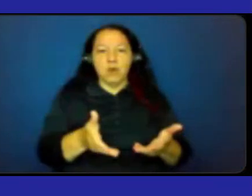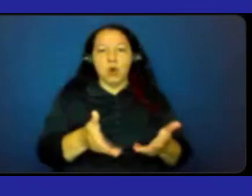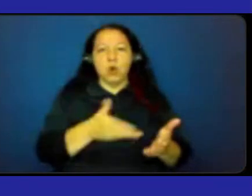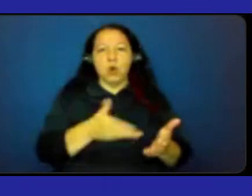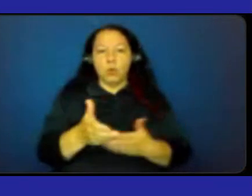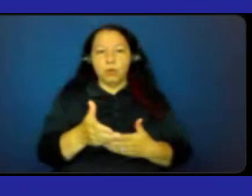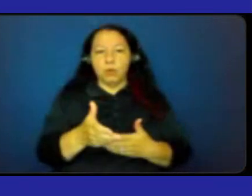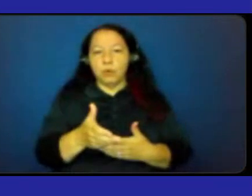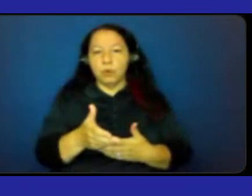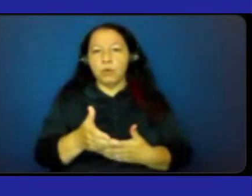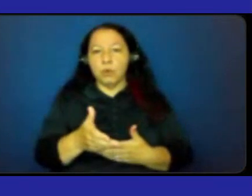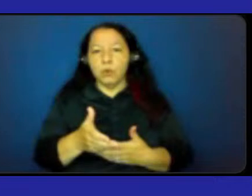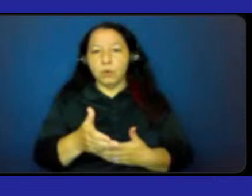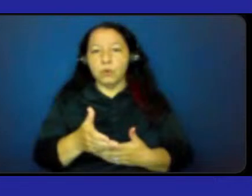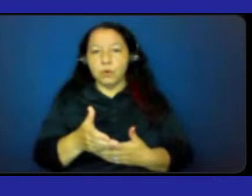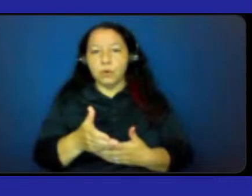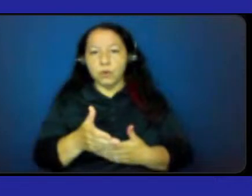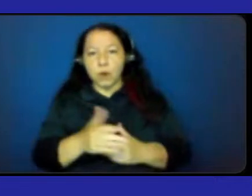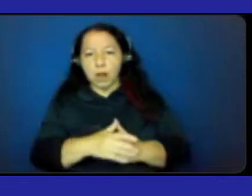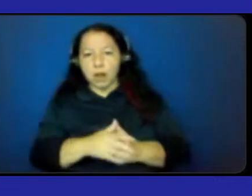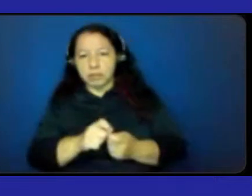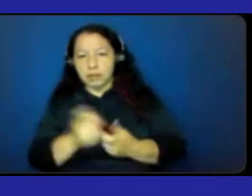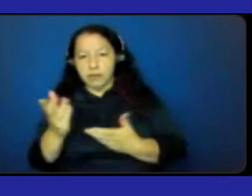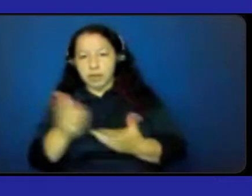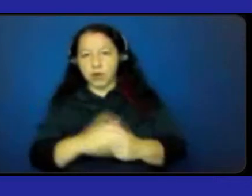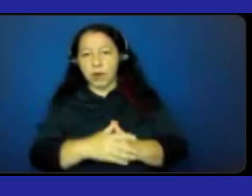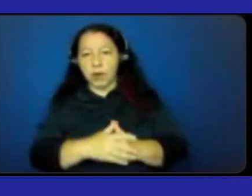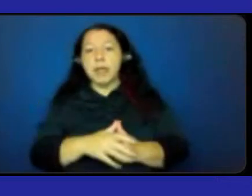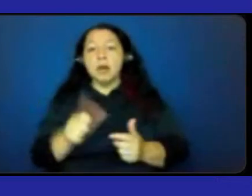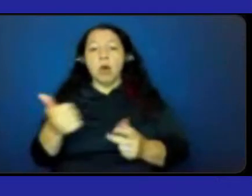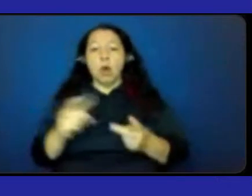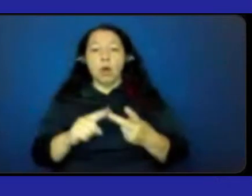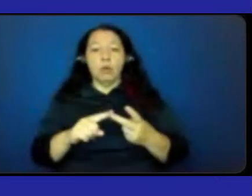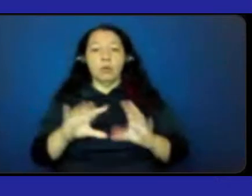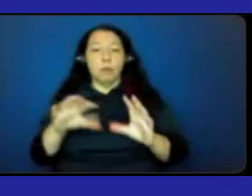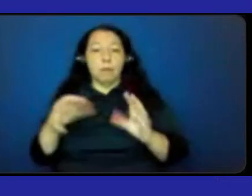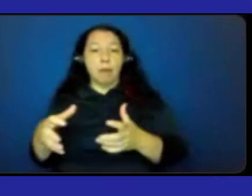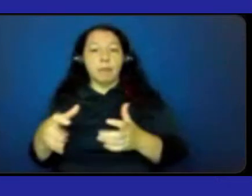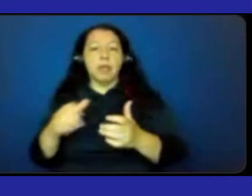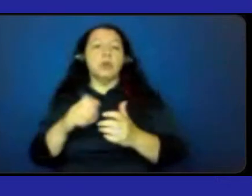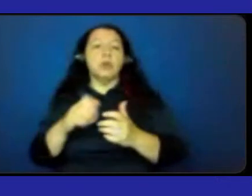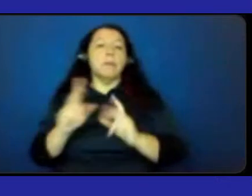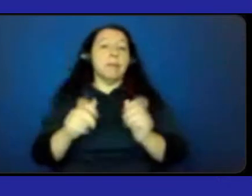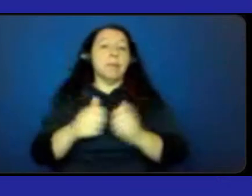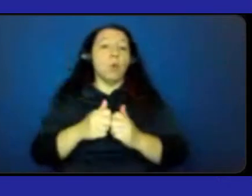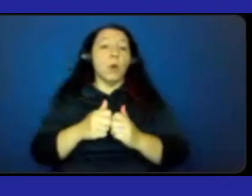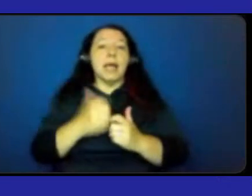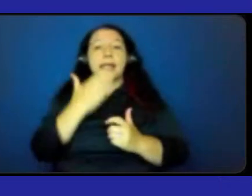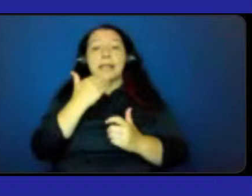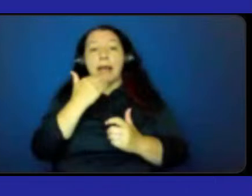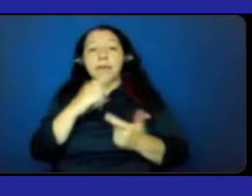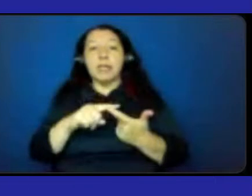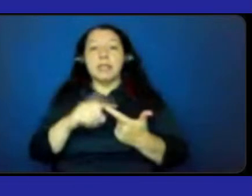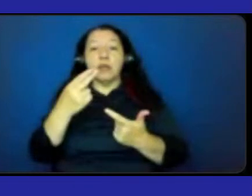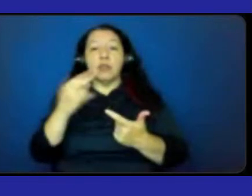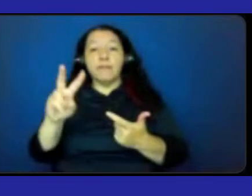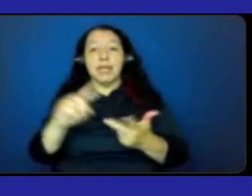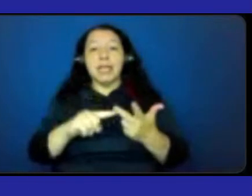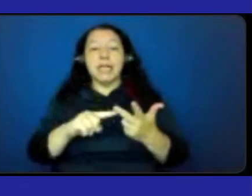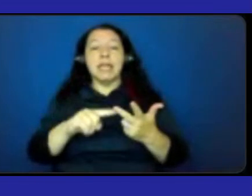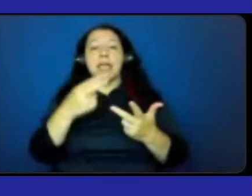eligible population are individuals with diabetes, HIV, HIV/AIDS, heart